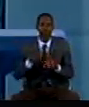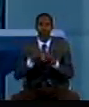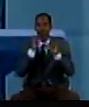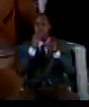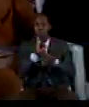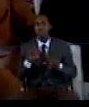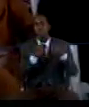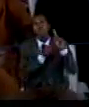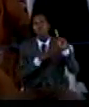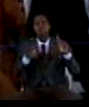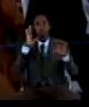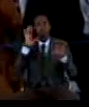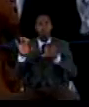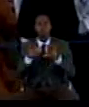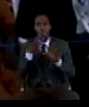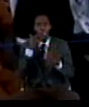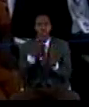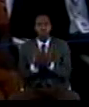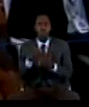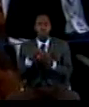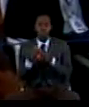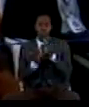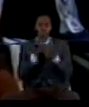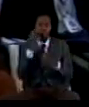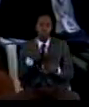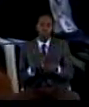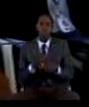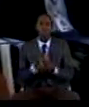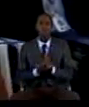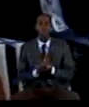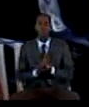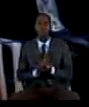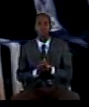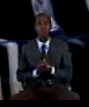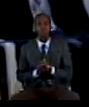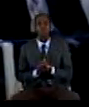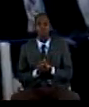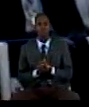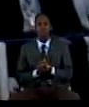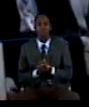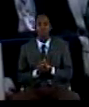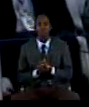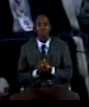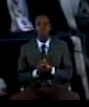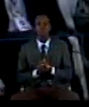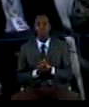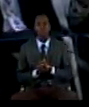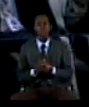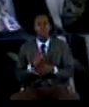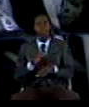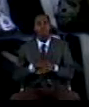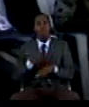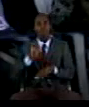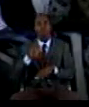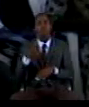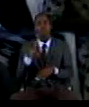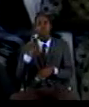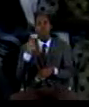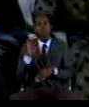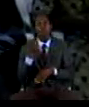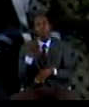good in Jesus' name. On behalf of the governor of Taraba